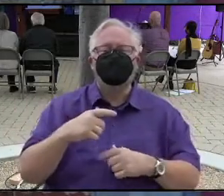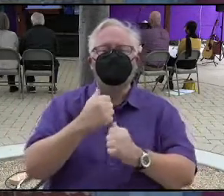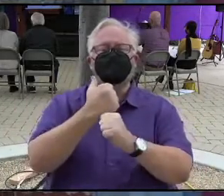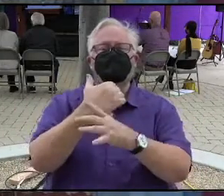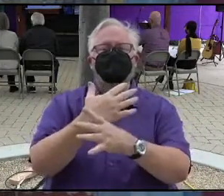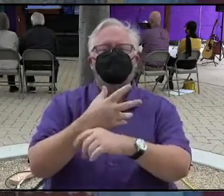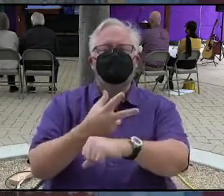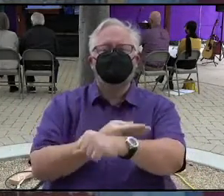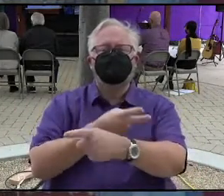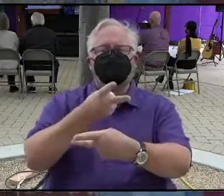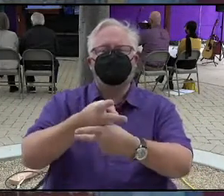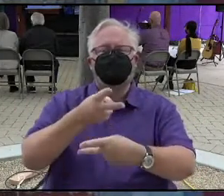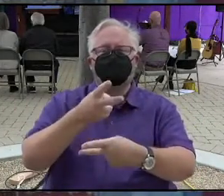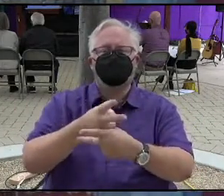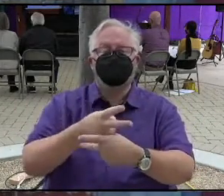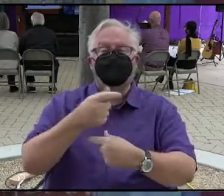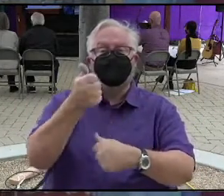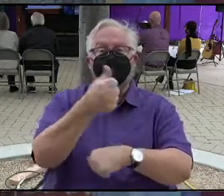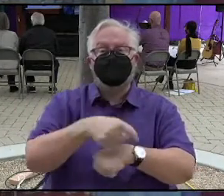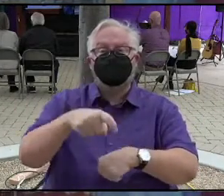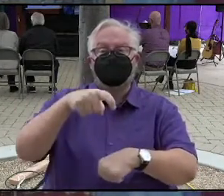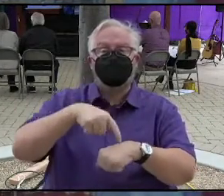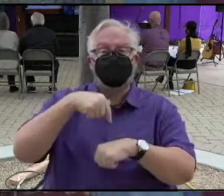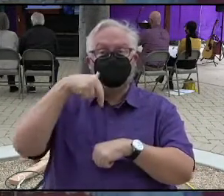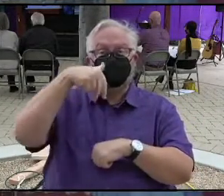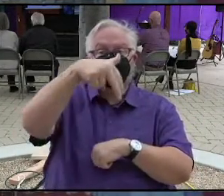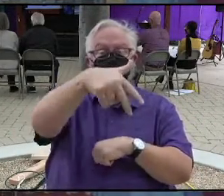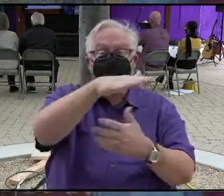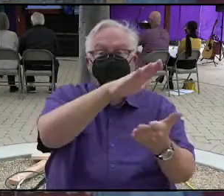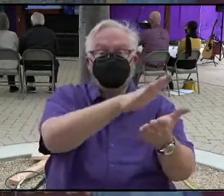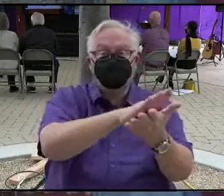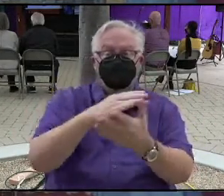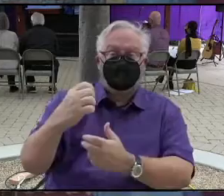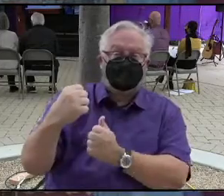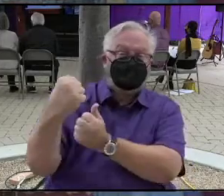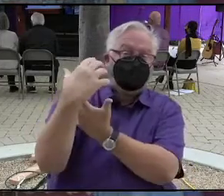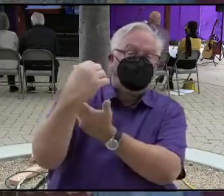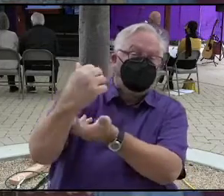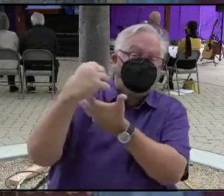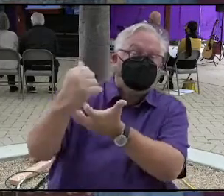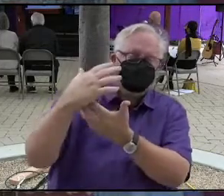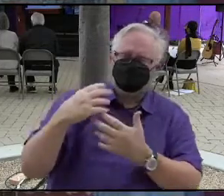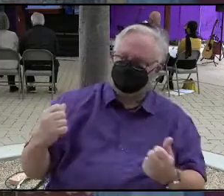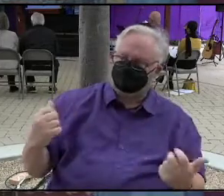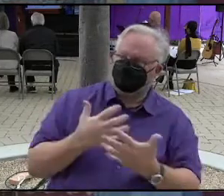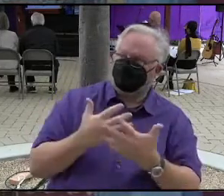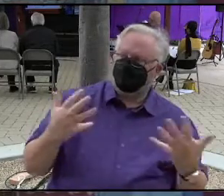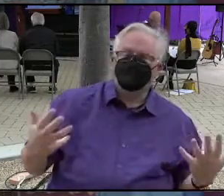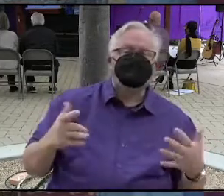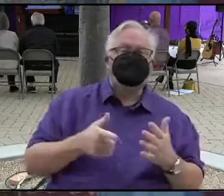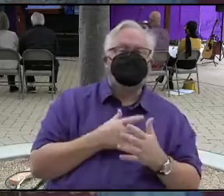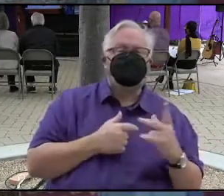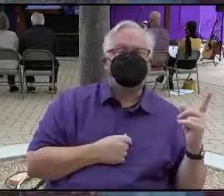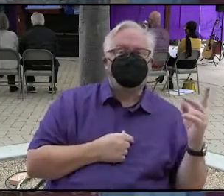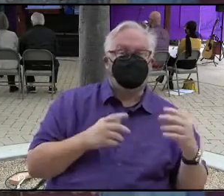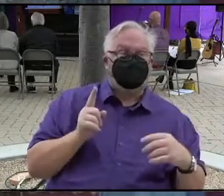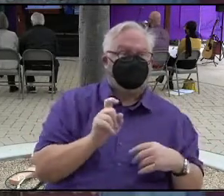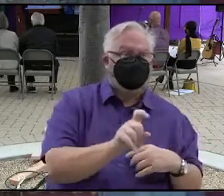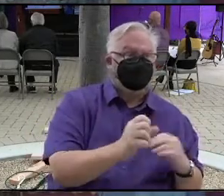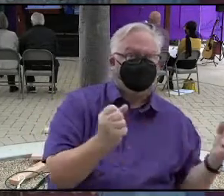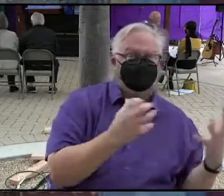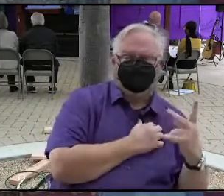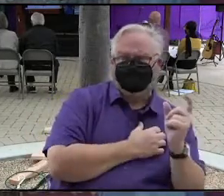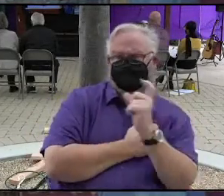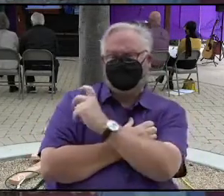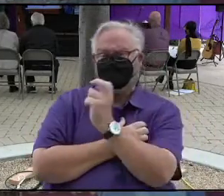barked at me when I walked by on my way to school. He scared me so much that sometimes I ran back home.